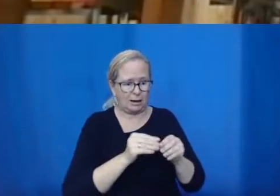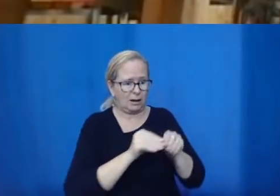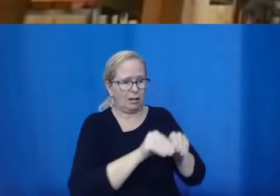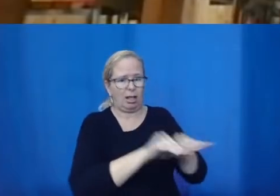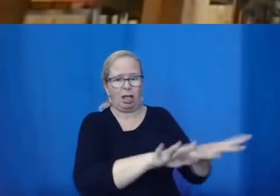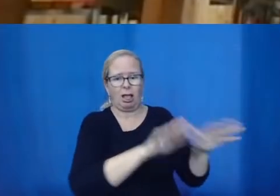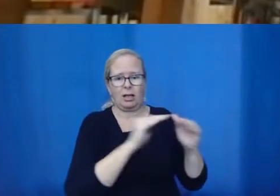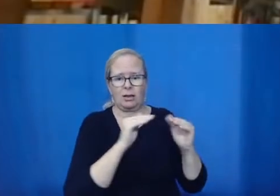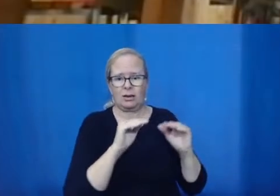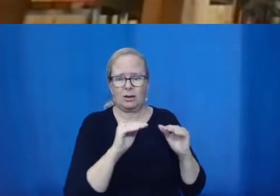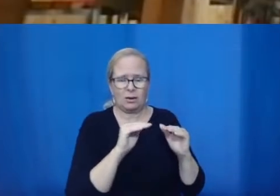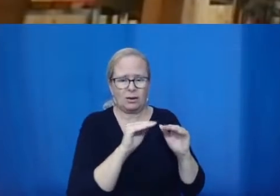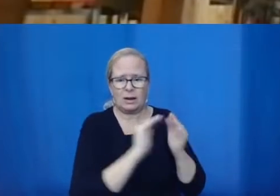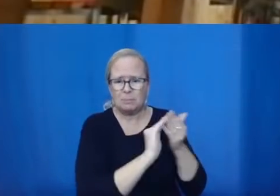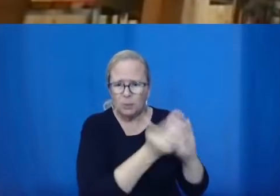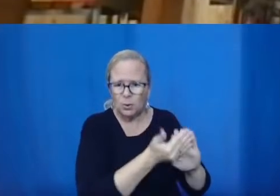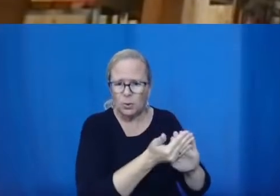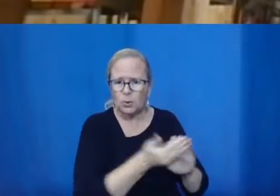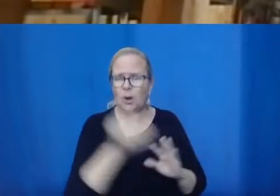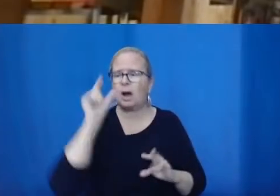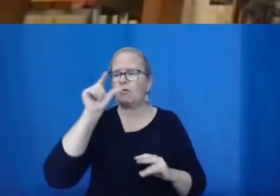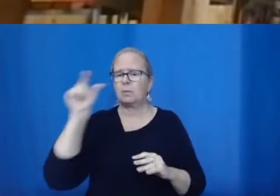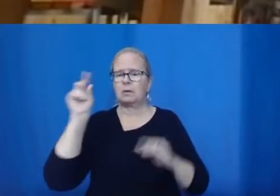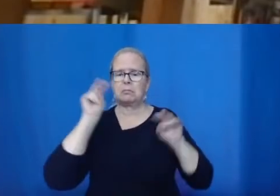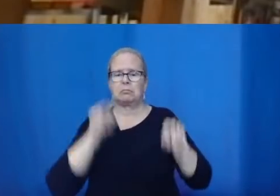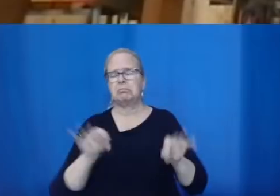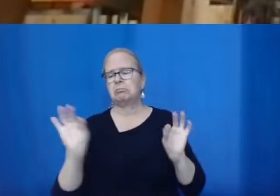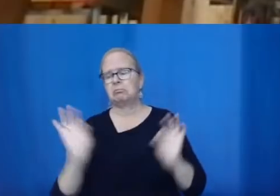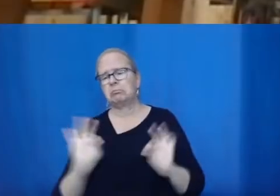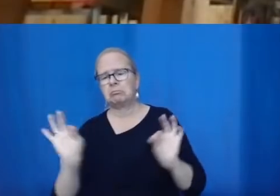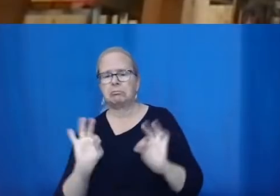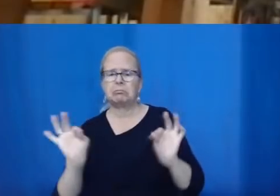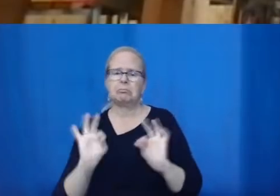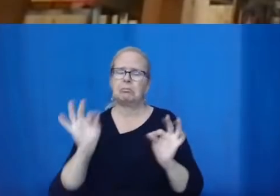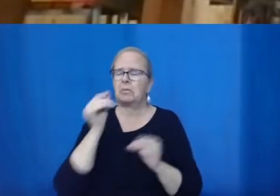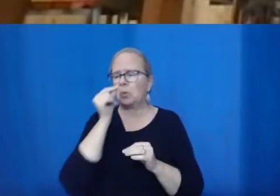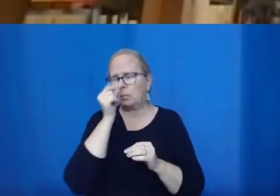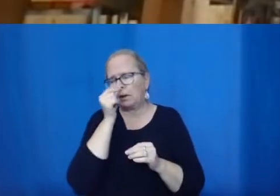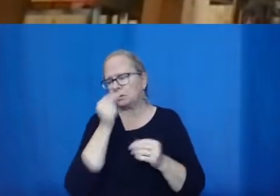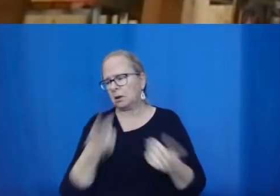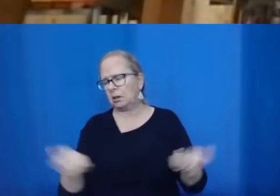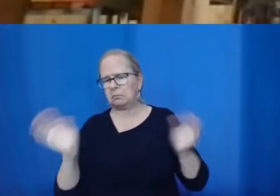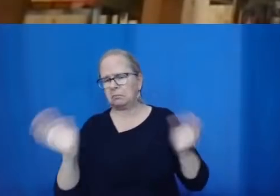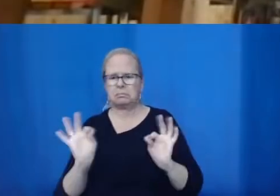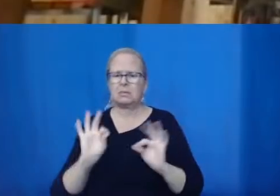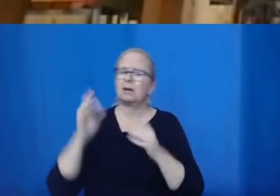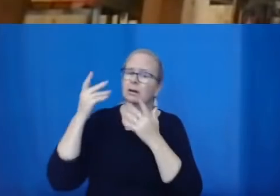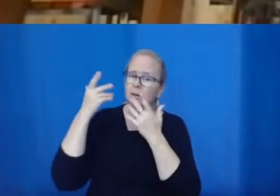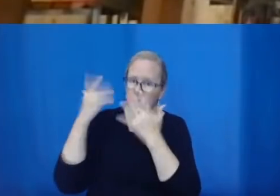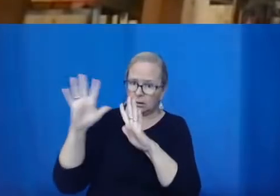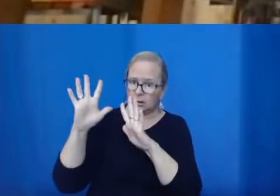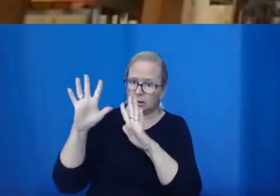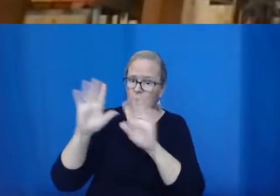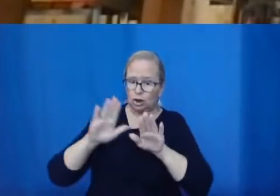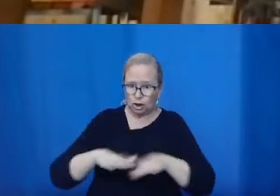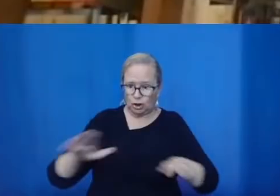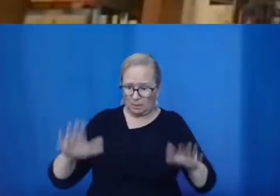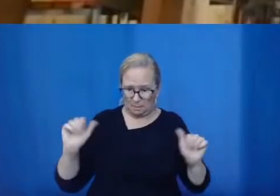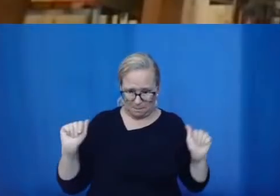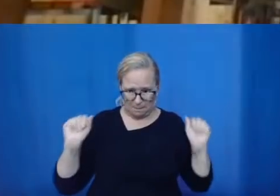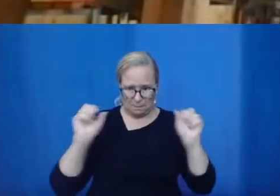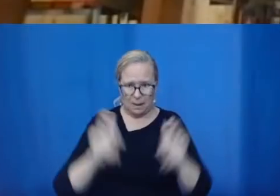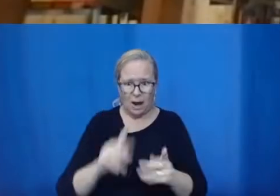went back to school with zero protections at the beginning of the year. It's true they put in masks, but there's still no masks